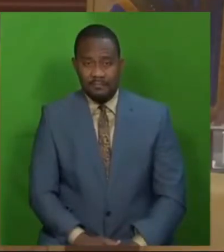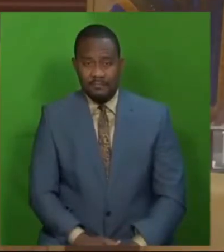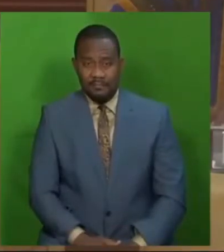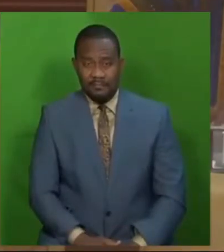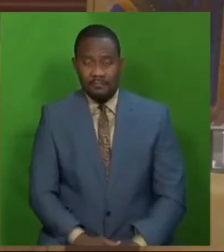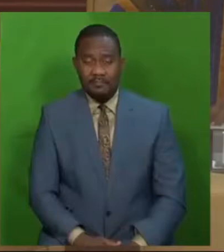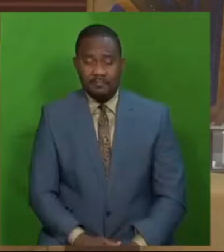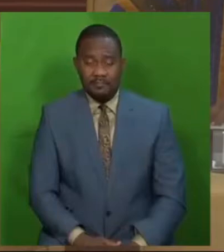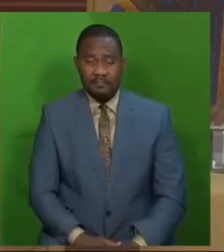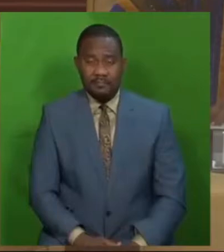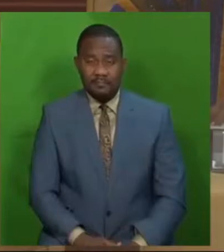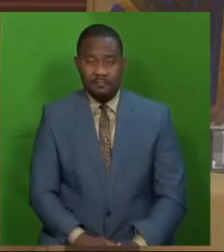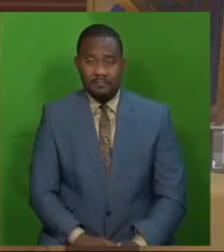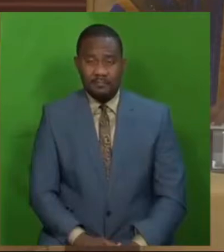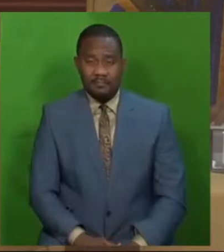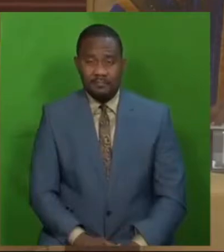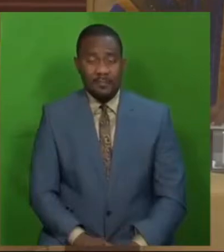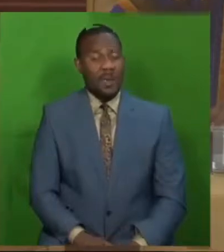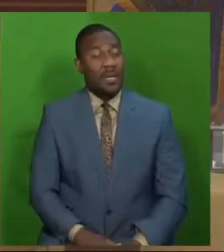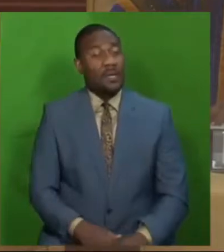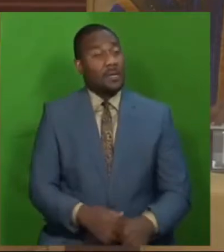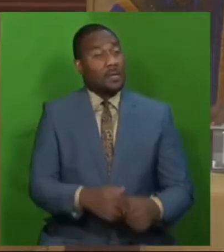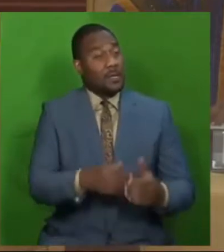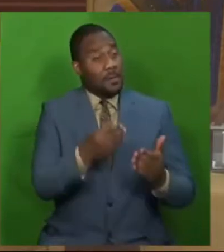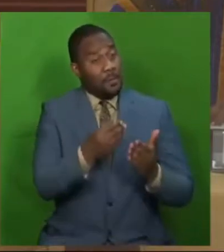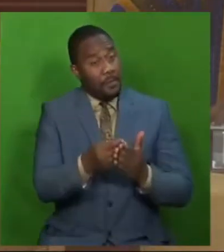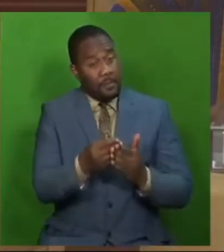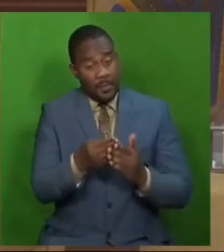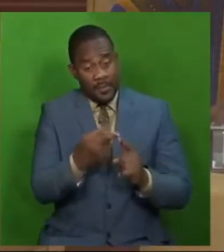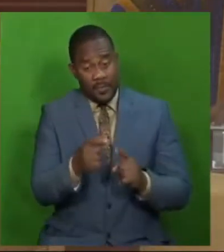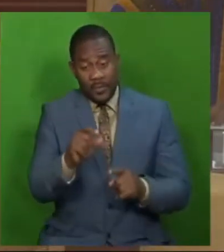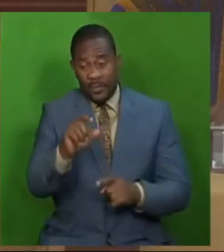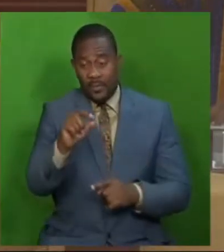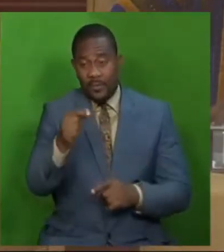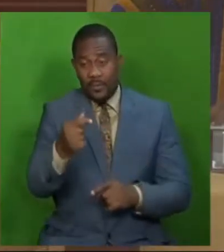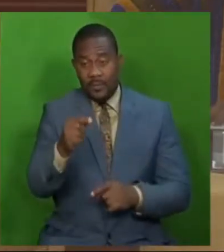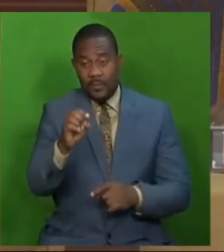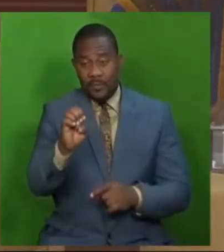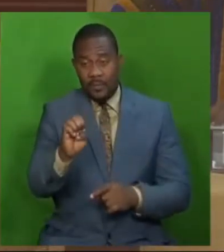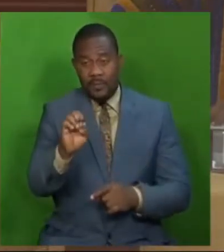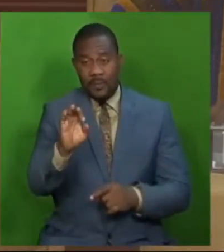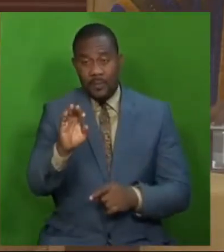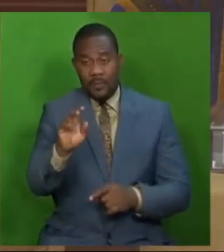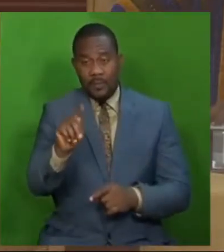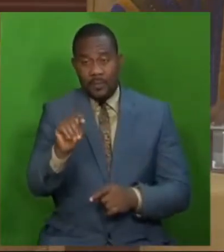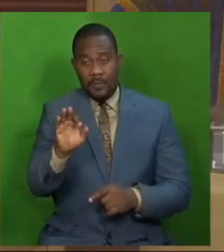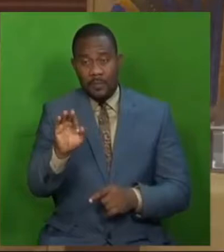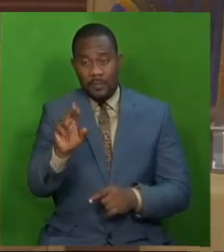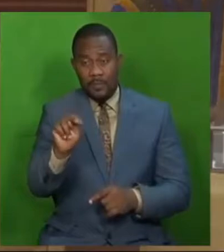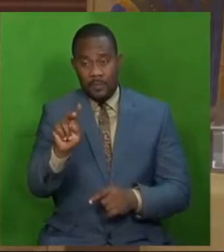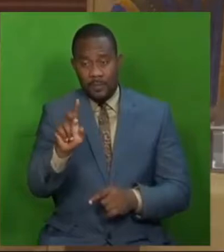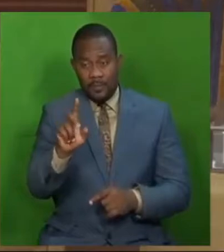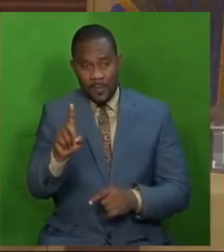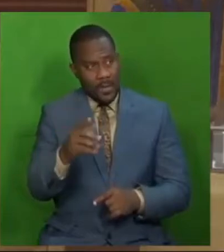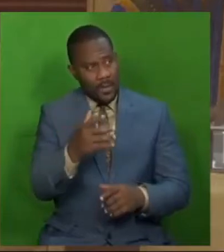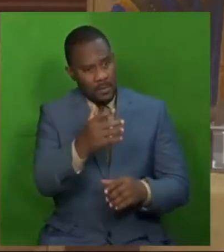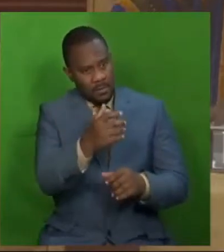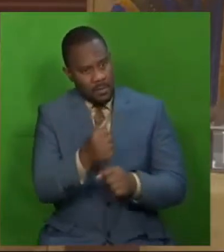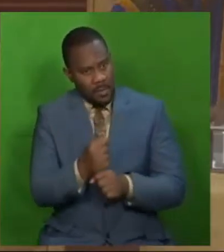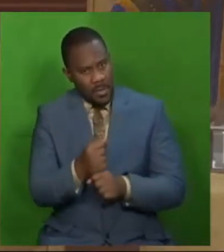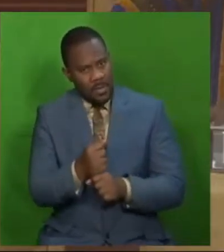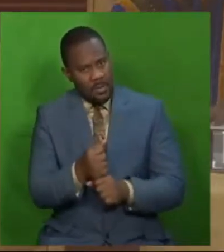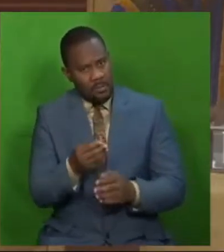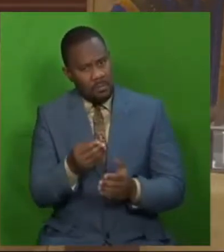securitized receivables from Get Fund. Mr. Speaker, they have taken